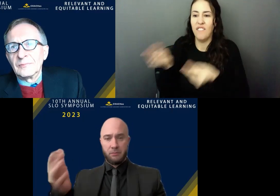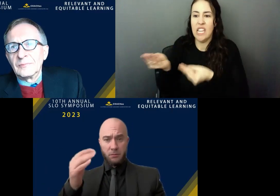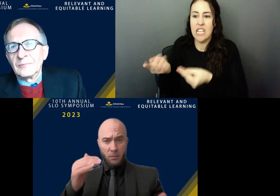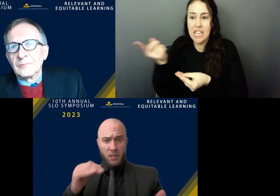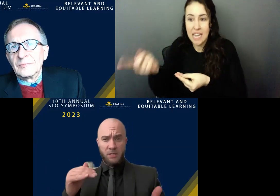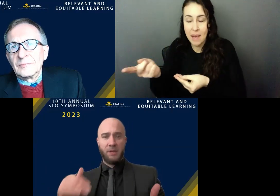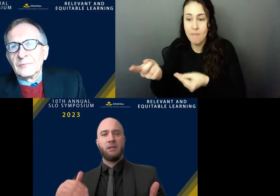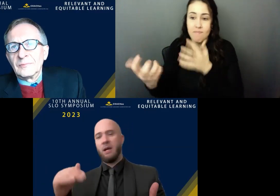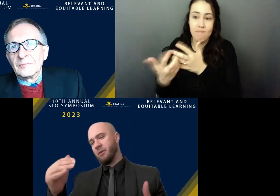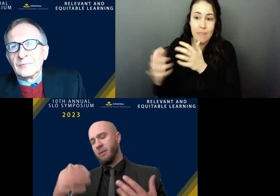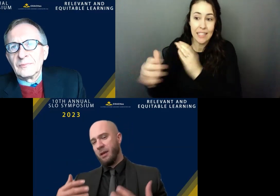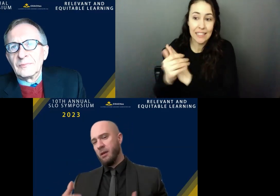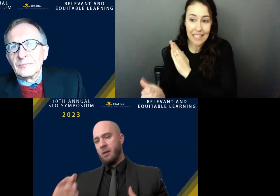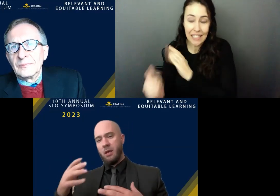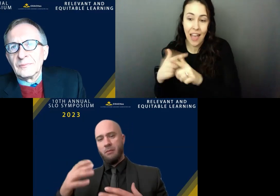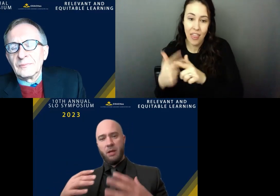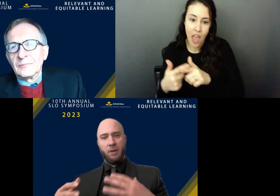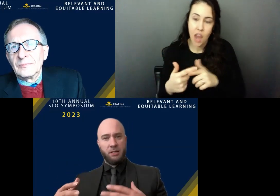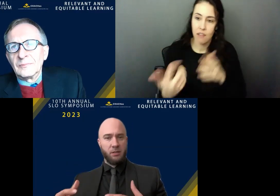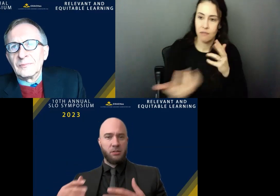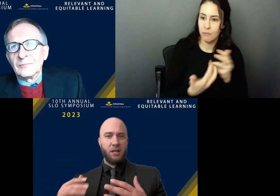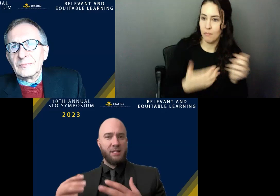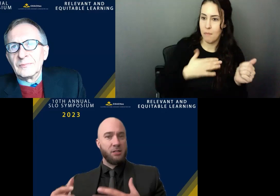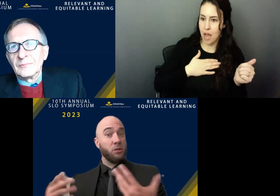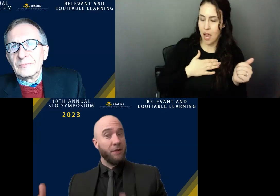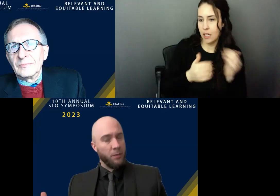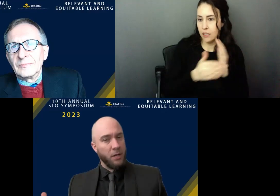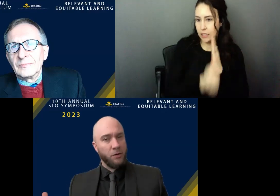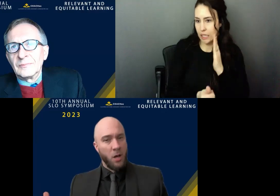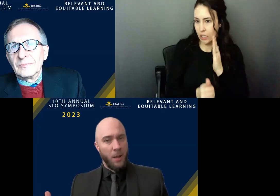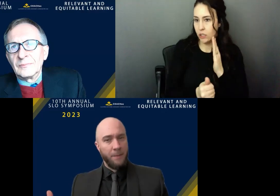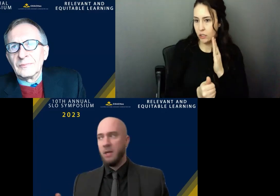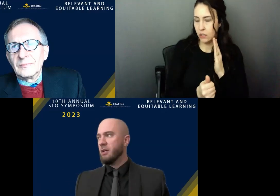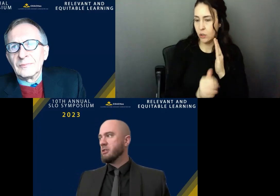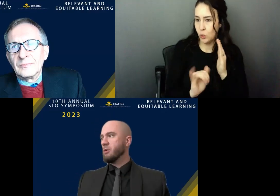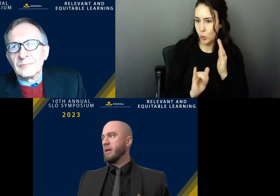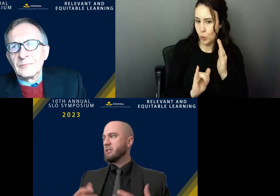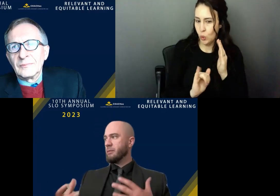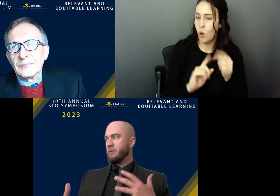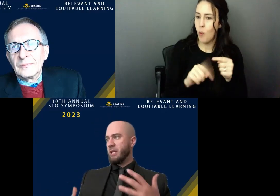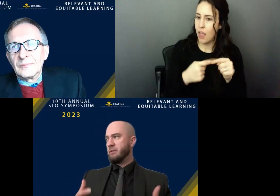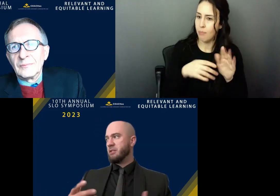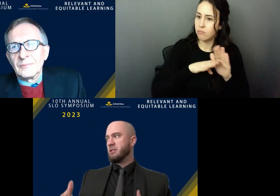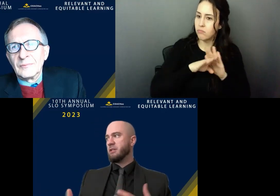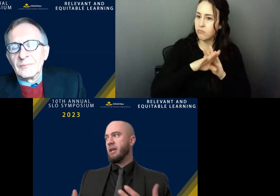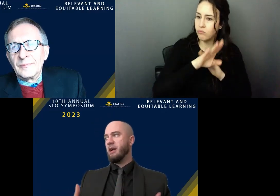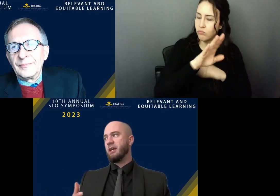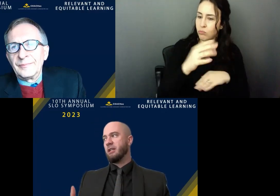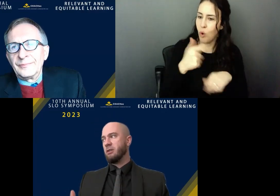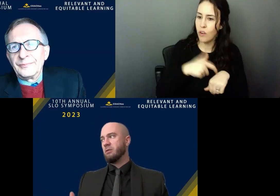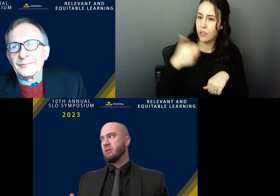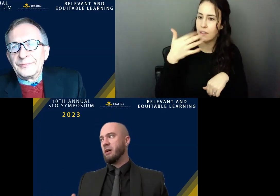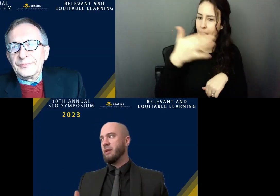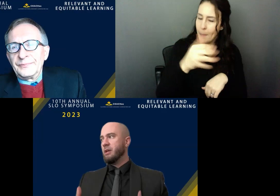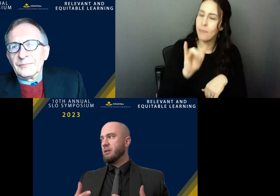then spend time with me in my skill set as I start developing it over time. So that's some of the adaptive systems that AI